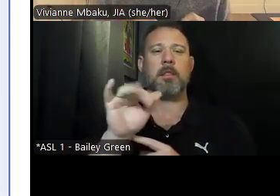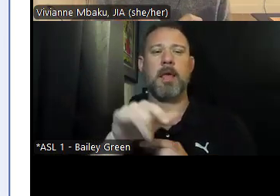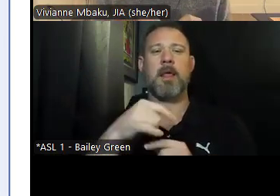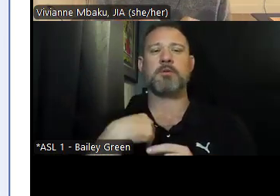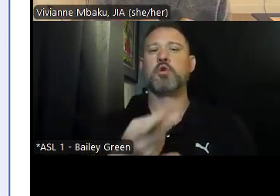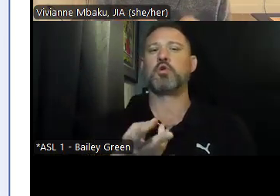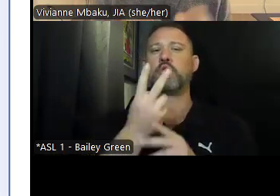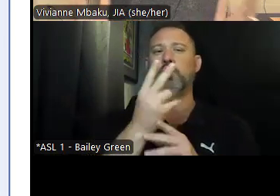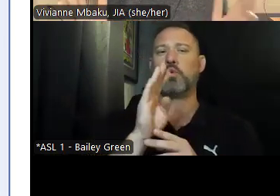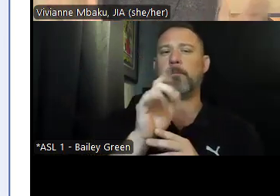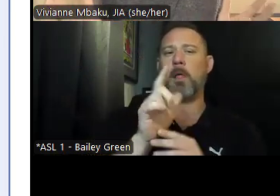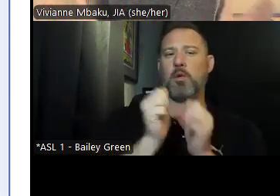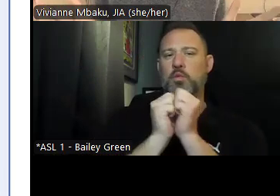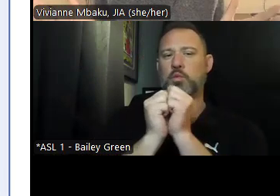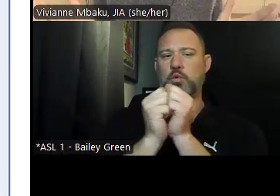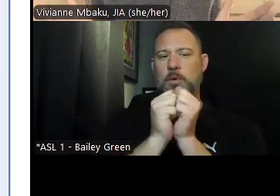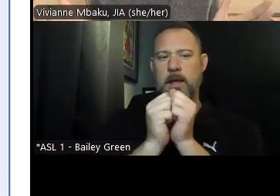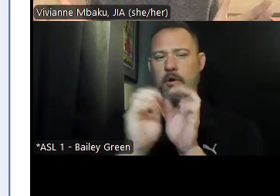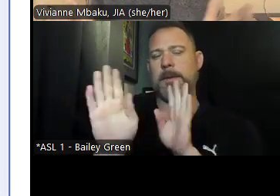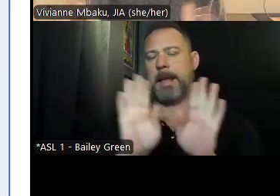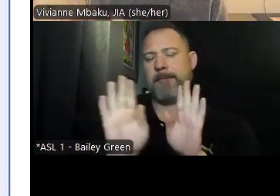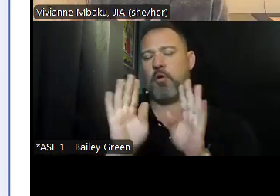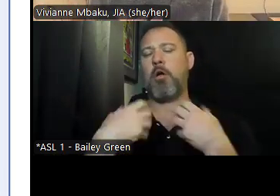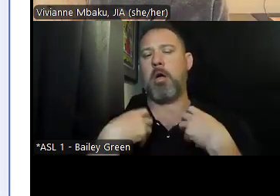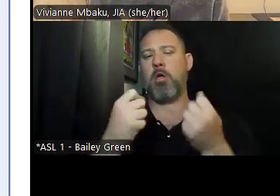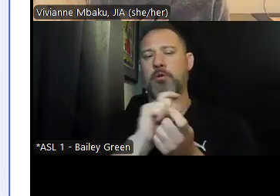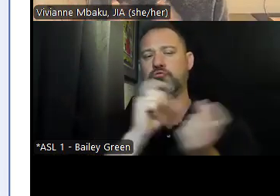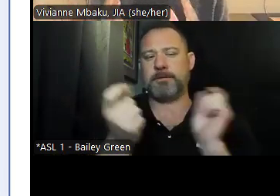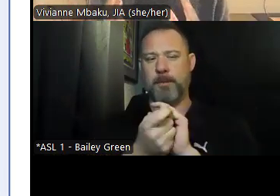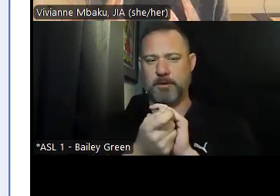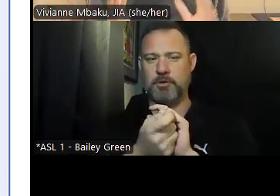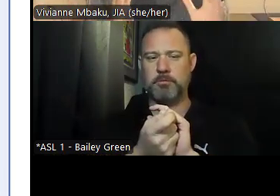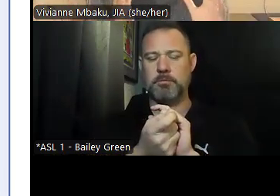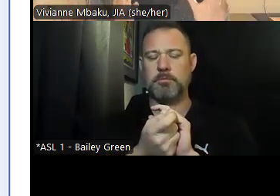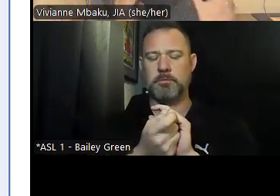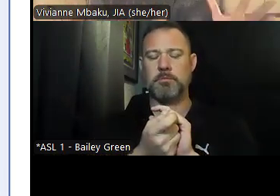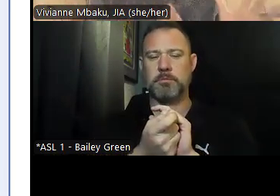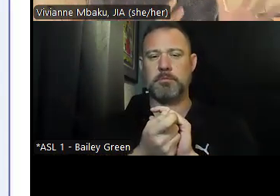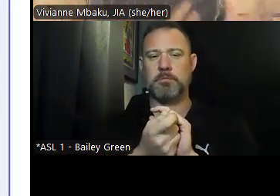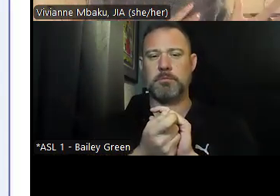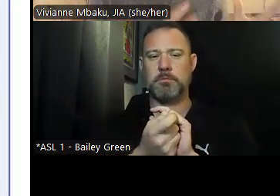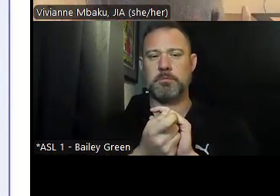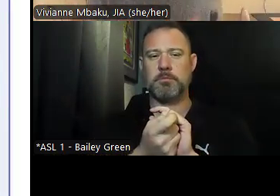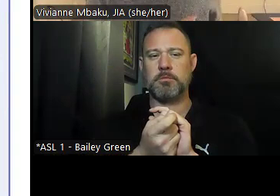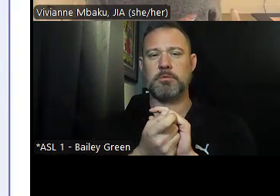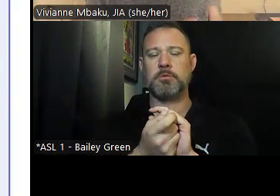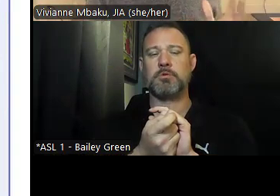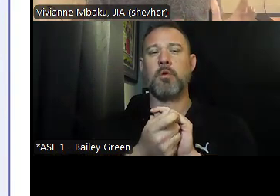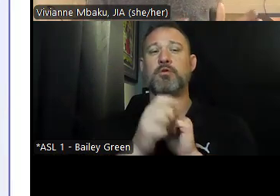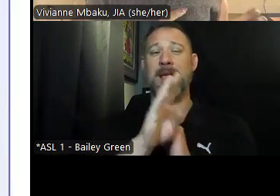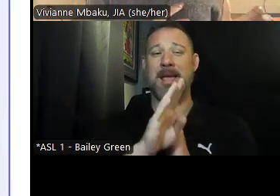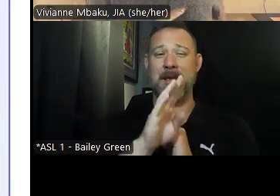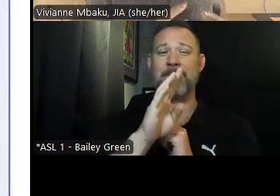bills together as behavioral health transformation. So there is the Behavioral Health Services Act,